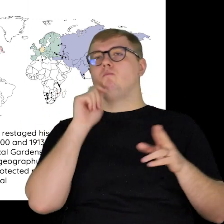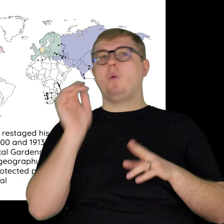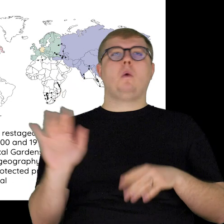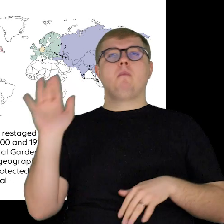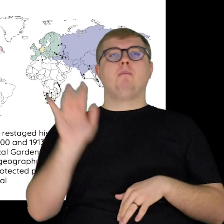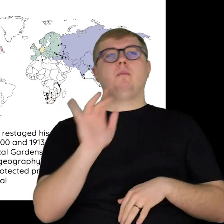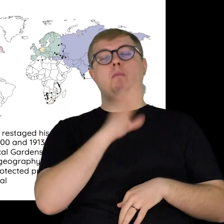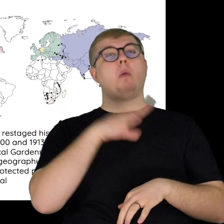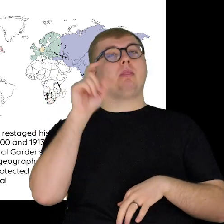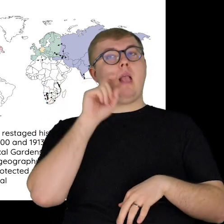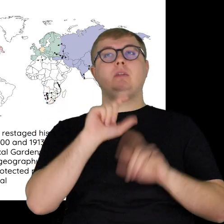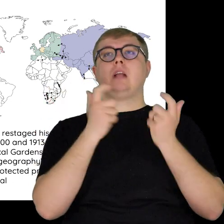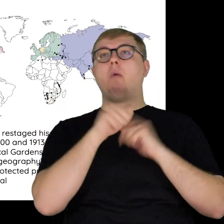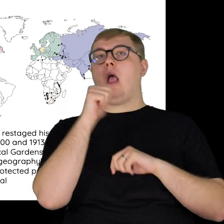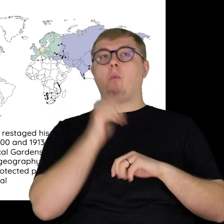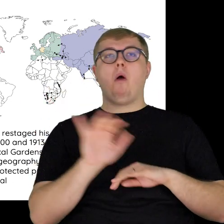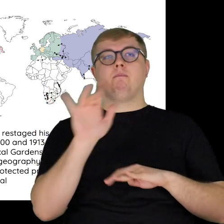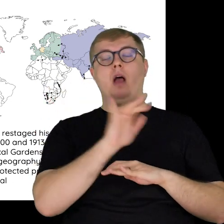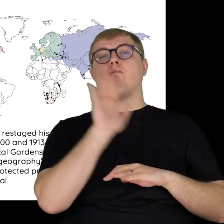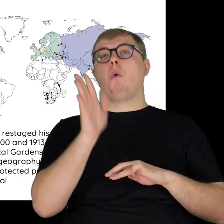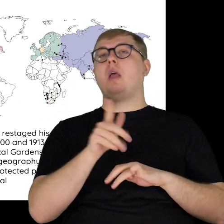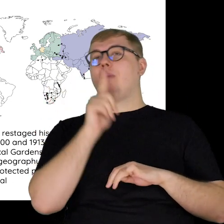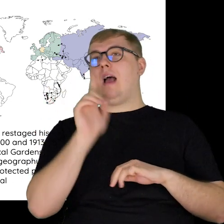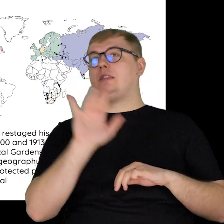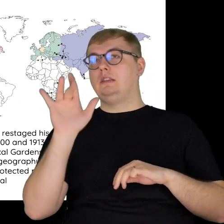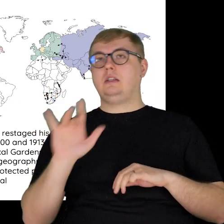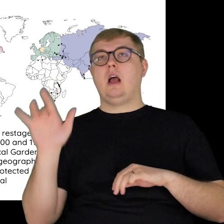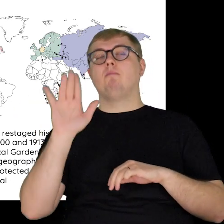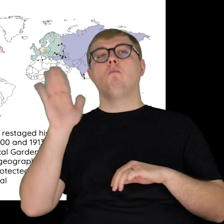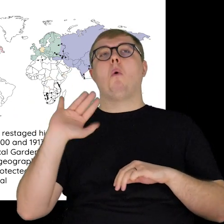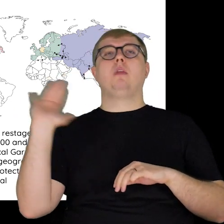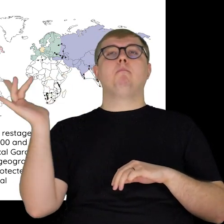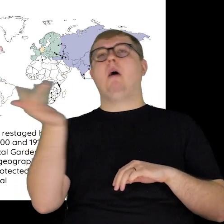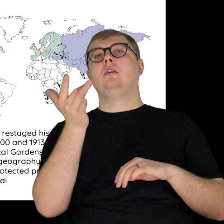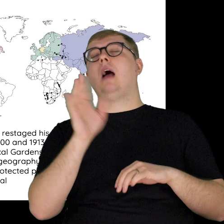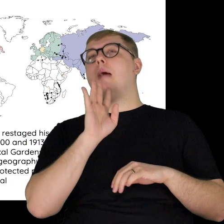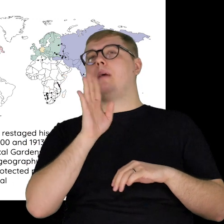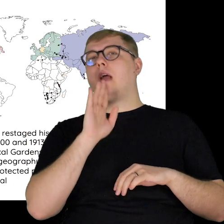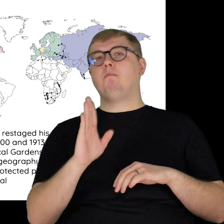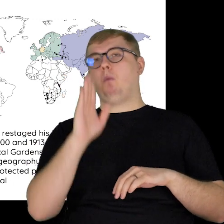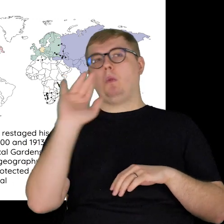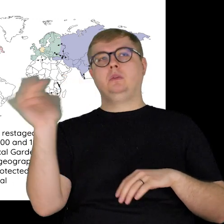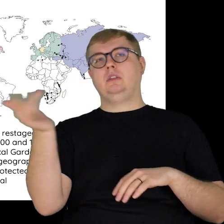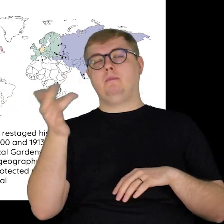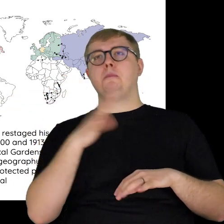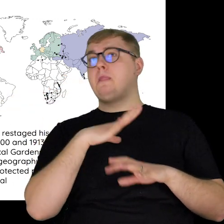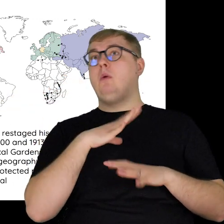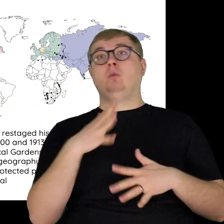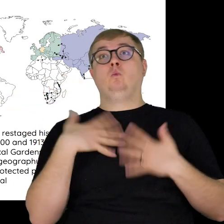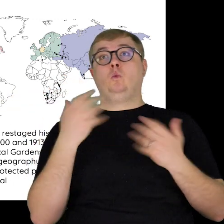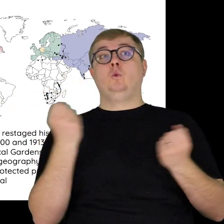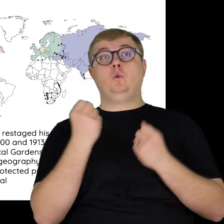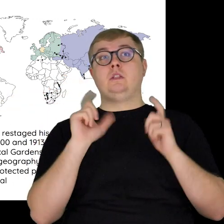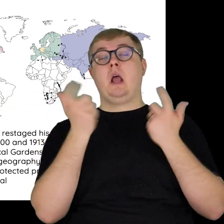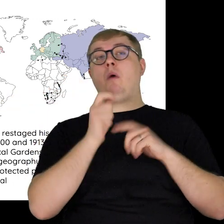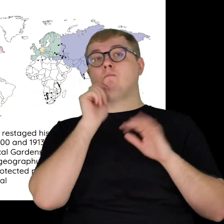to Asia, then to North America. And this kind of, he was very struck by this journey, and he wanted to kind of